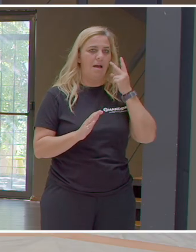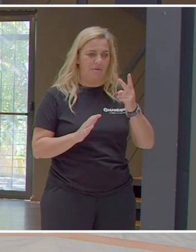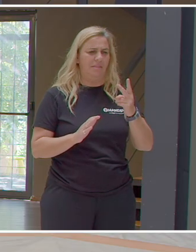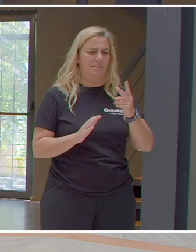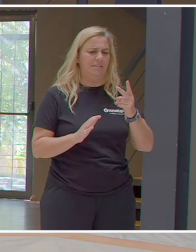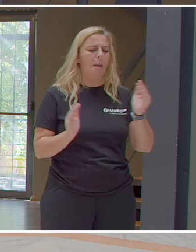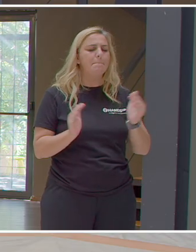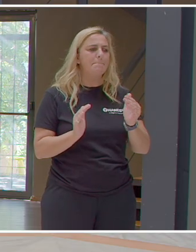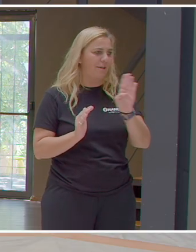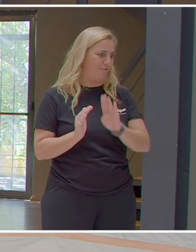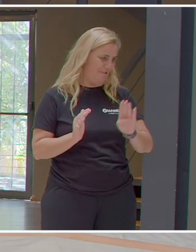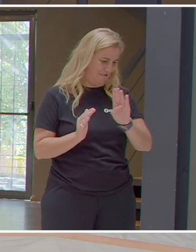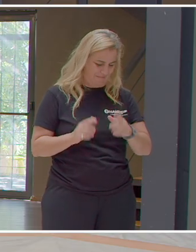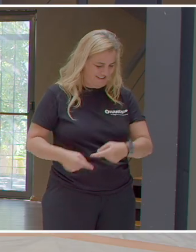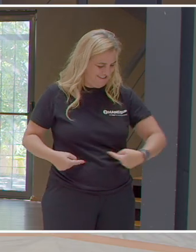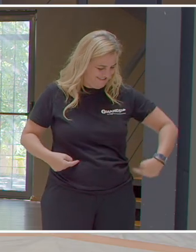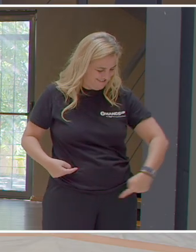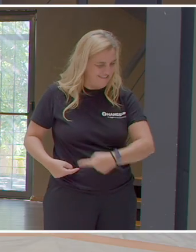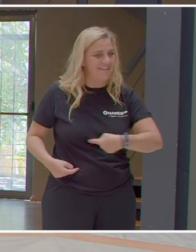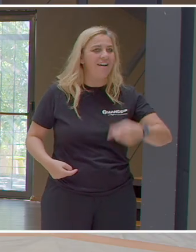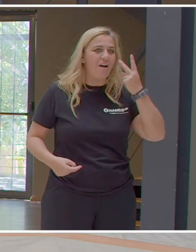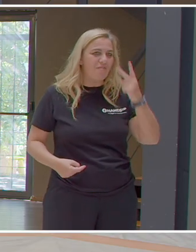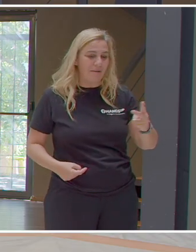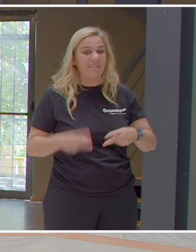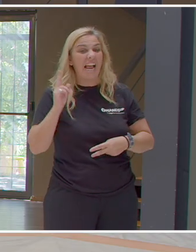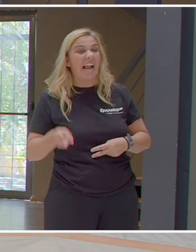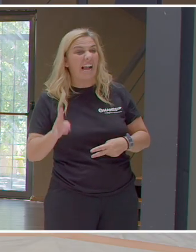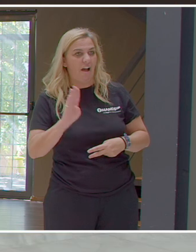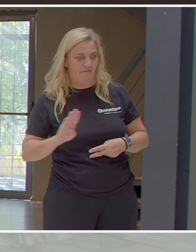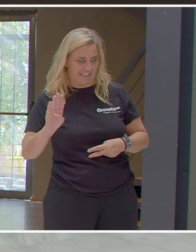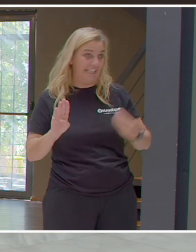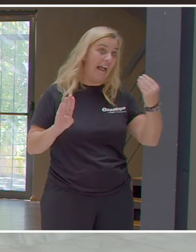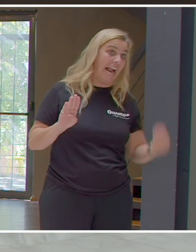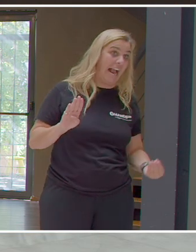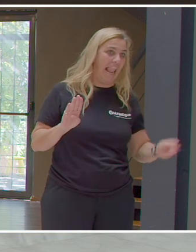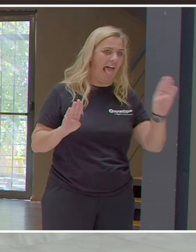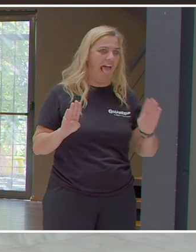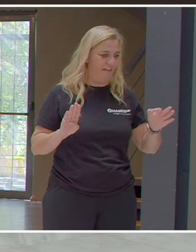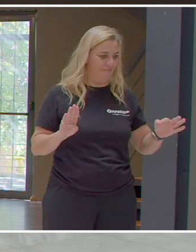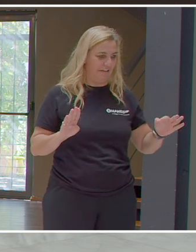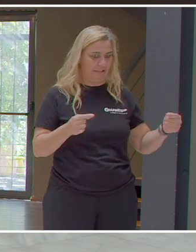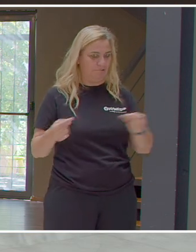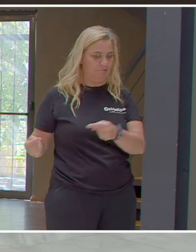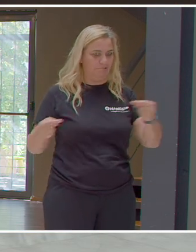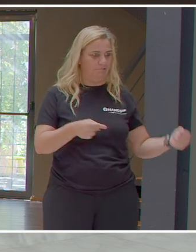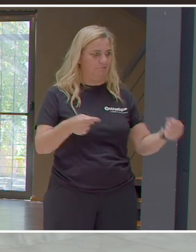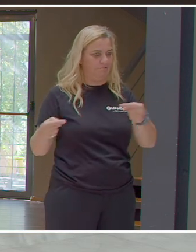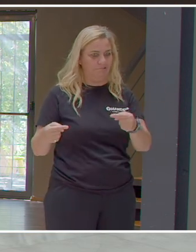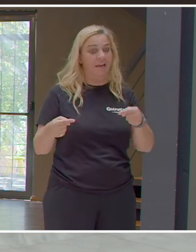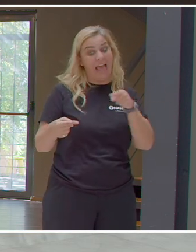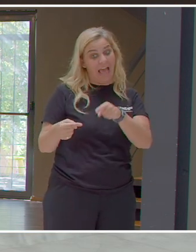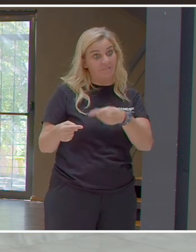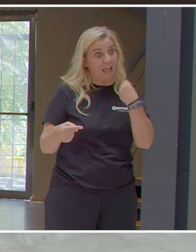there's always a war going on between bad bacteria and the good bacteria, and they're like constantly fighting. And when you feed the